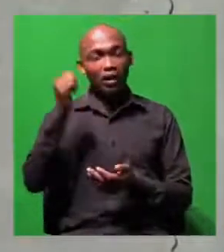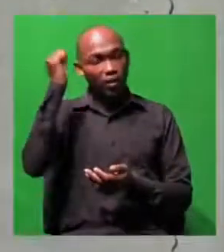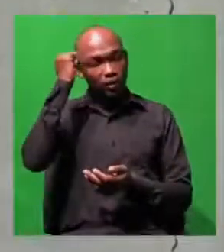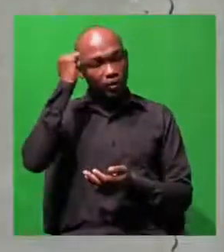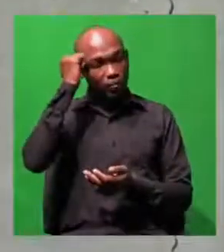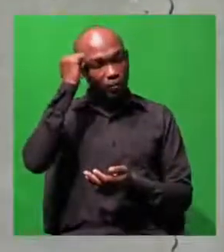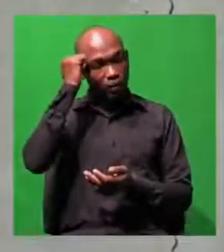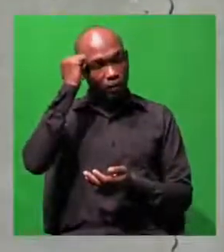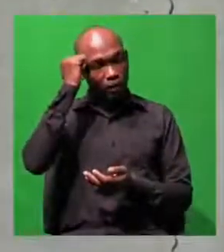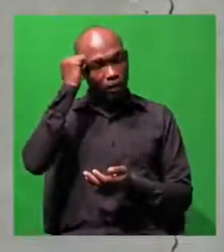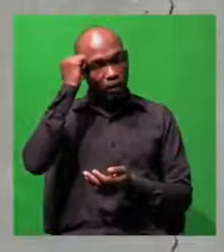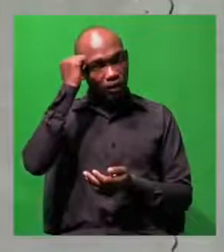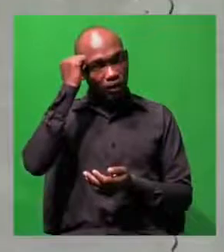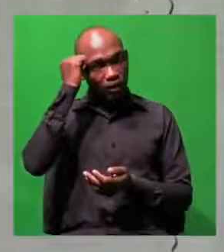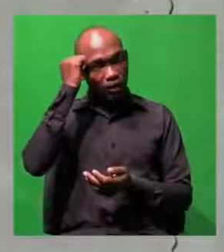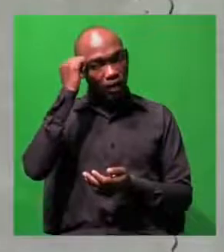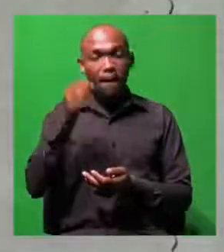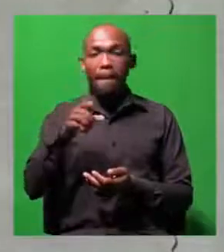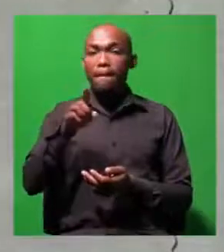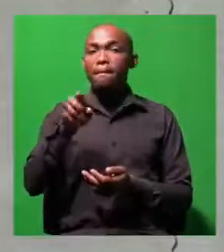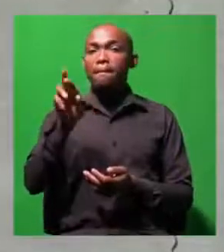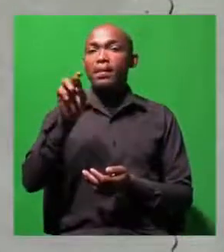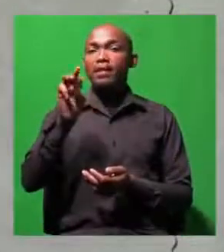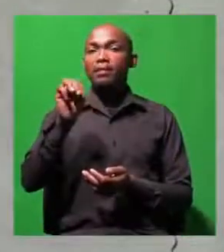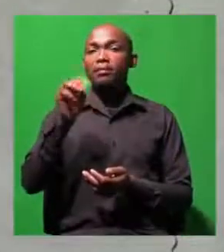Remember, primitive communalism